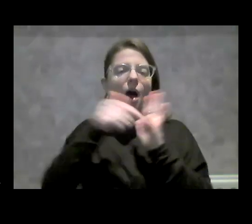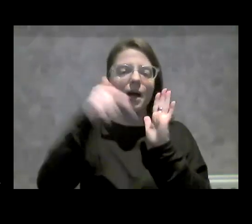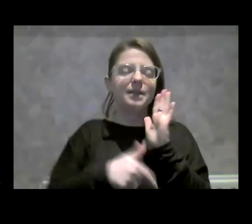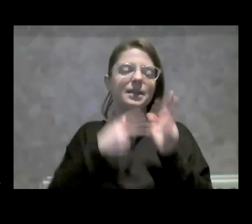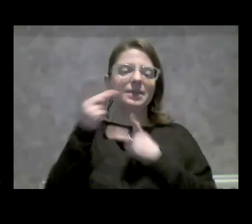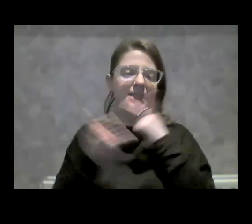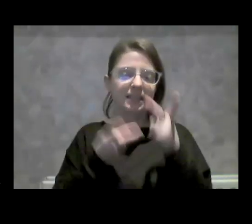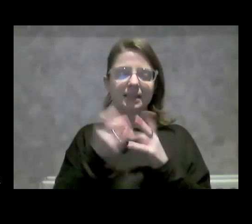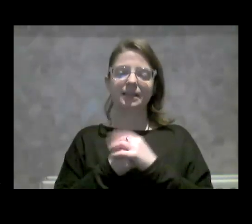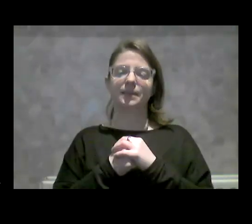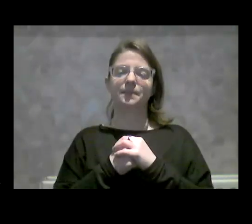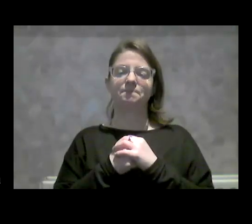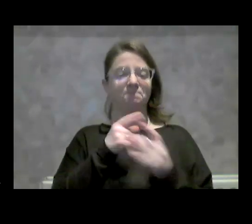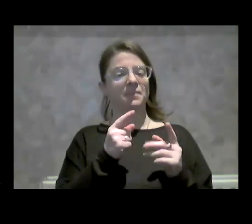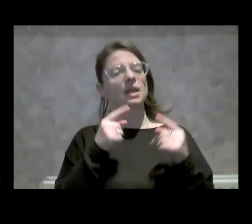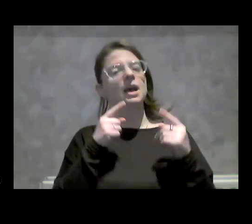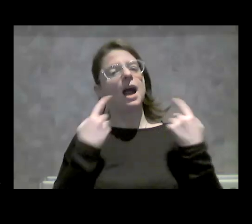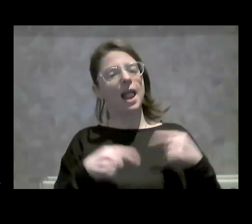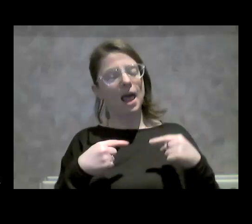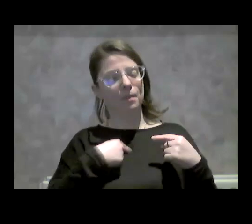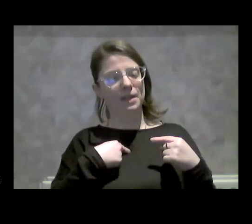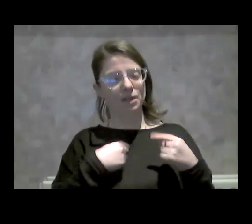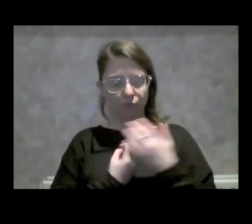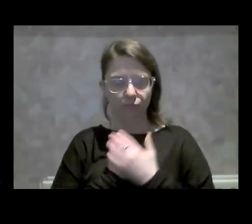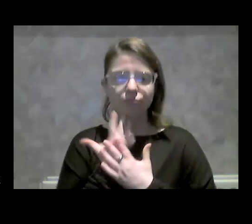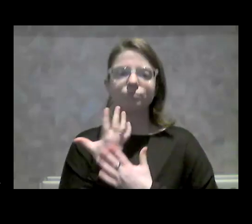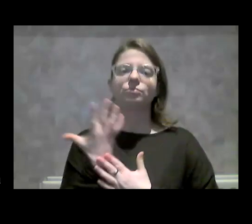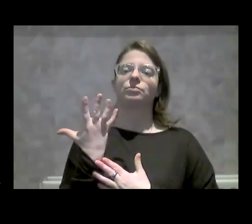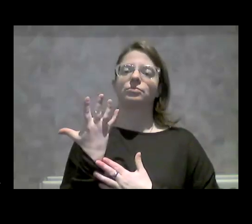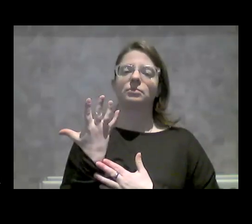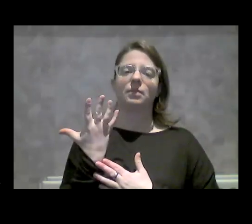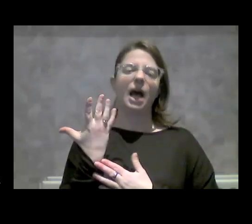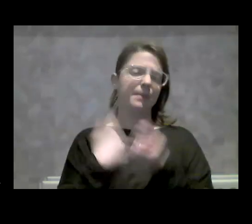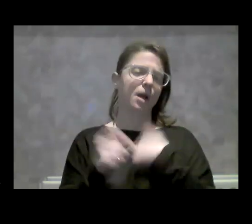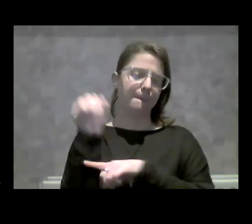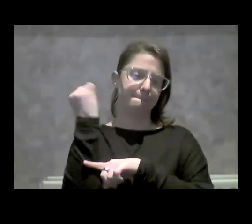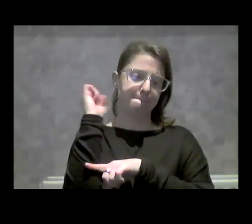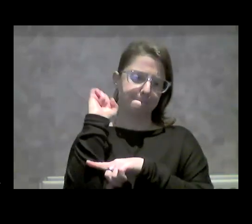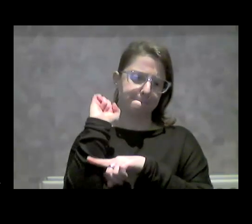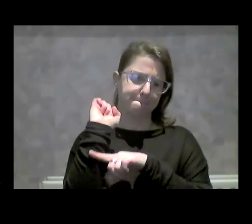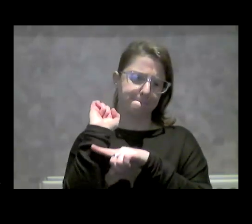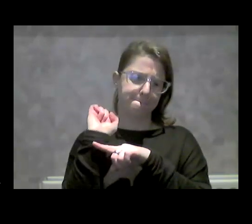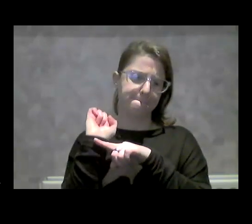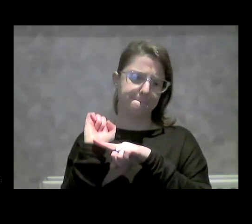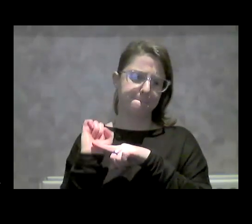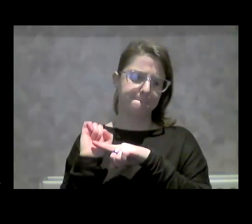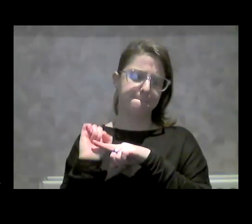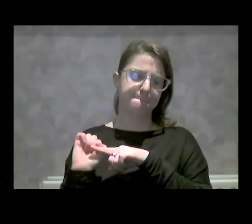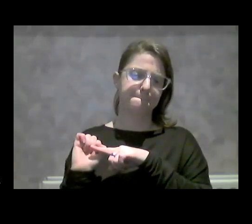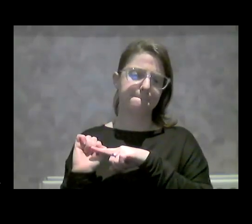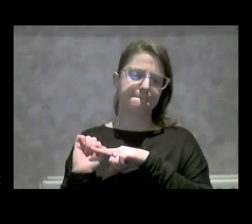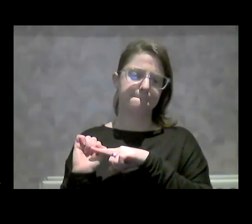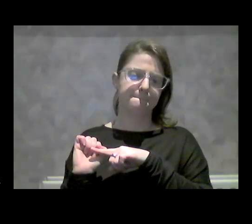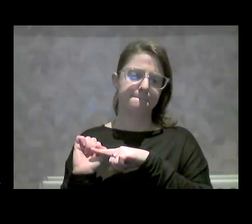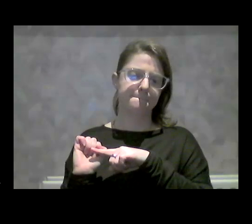because he has allowed me to grow again. I had shrunk into a tiny little pea. And